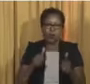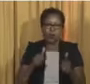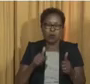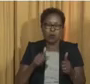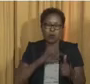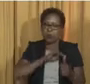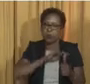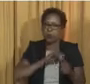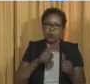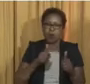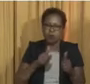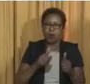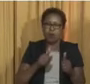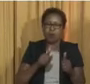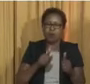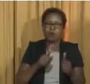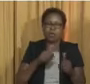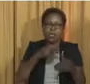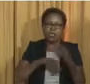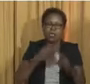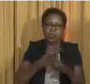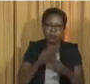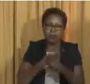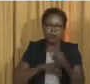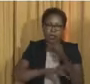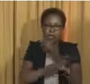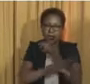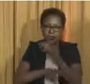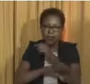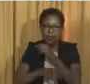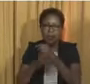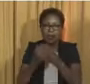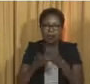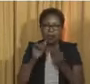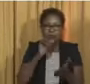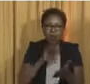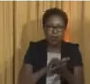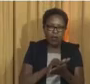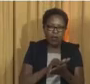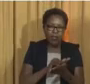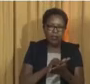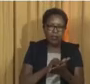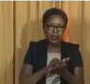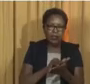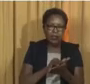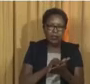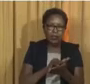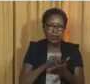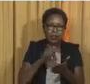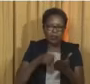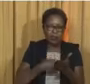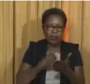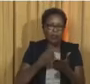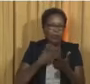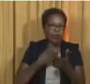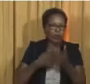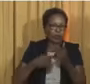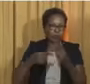of constitutionalism. And for that, I've referred to the writings by Richard